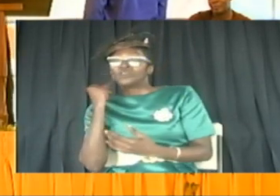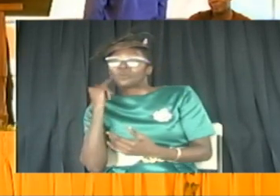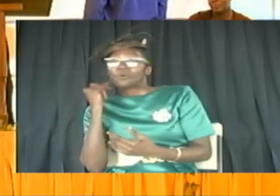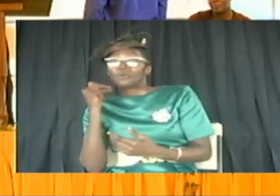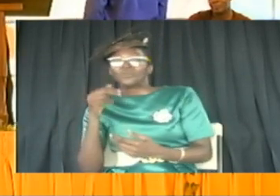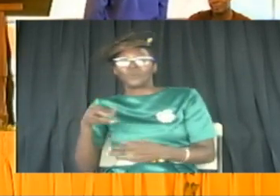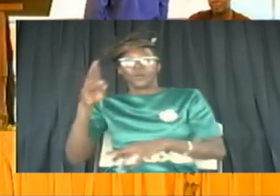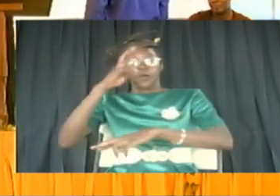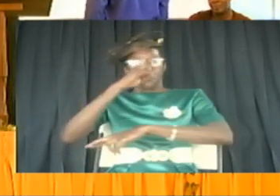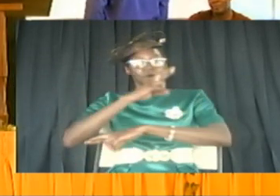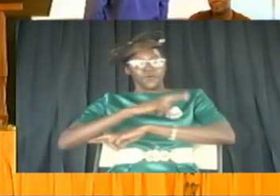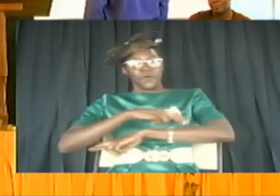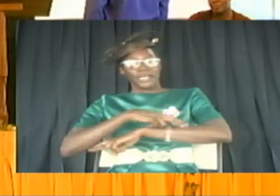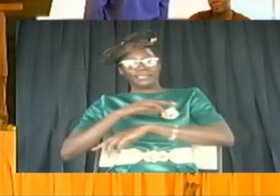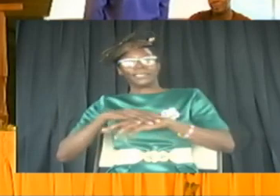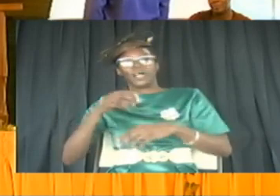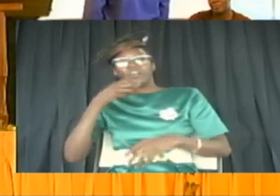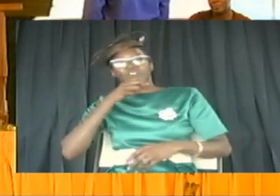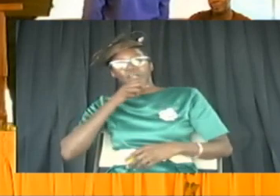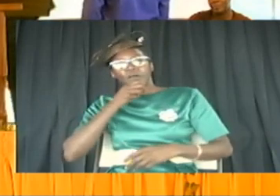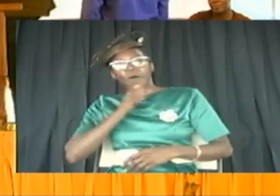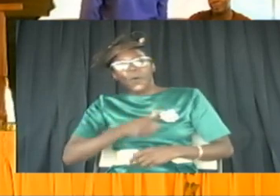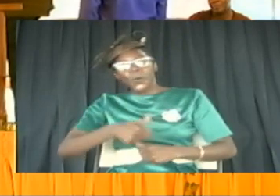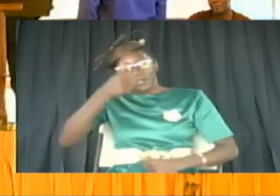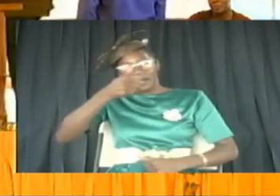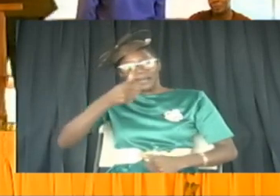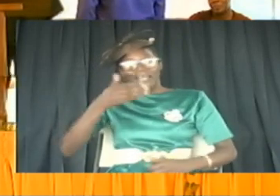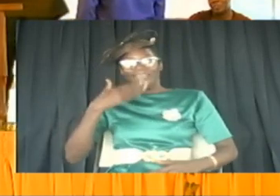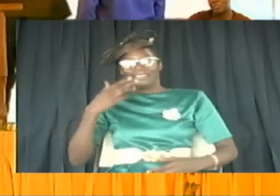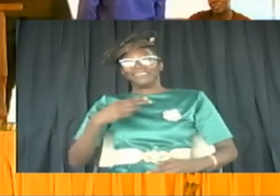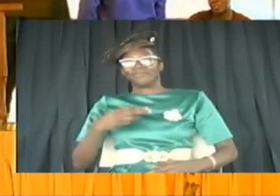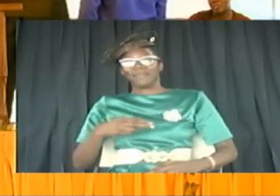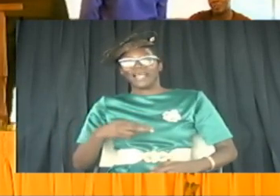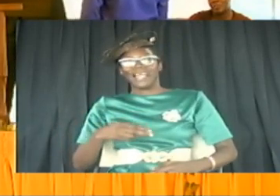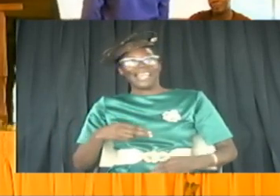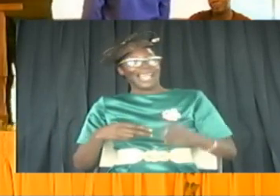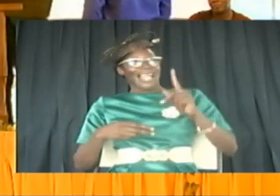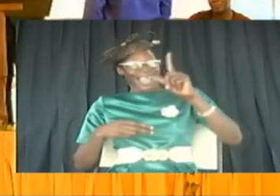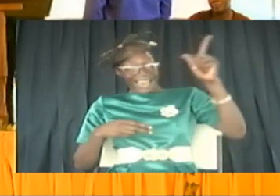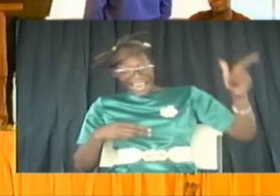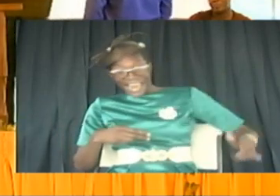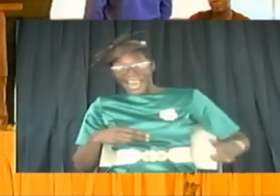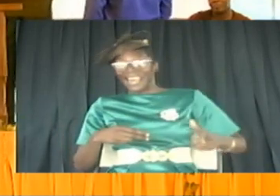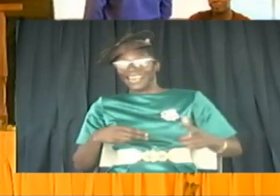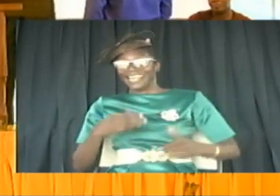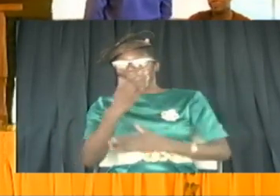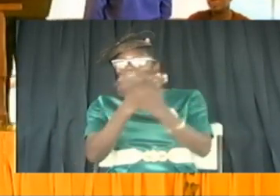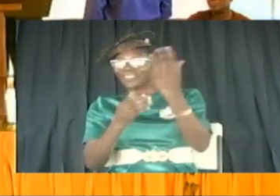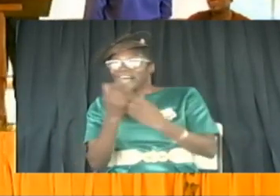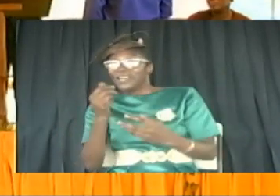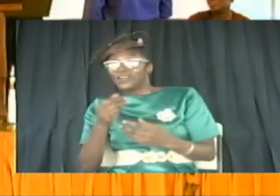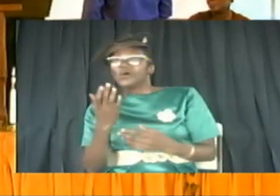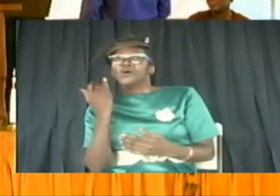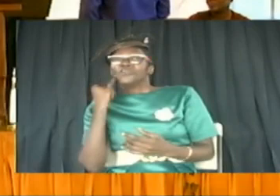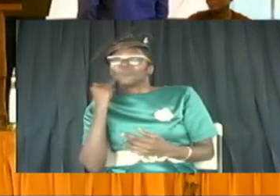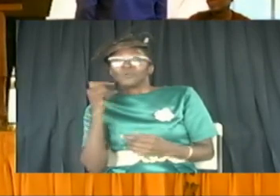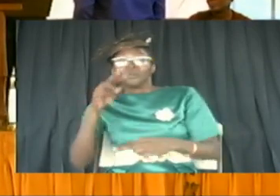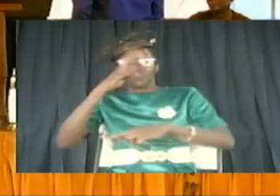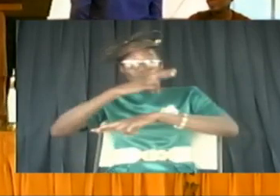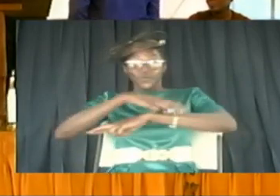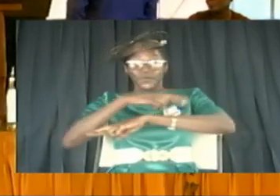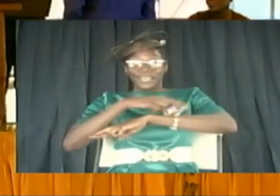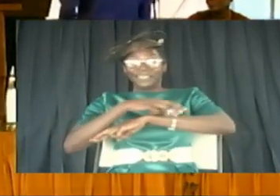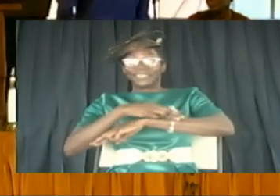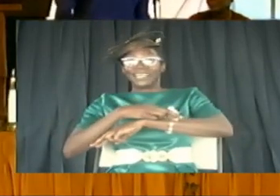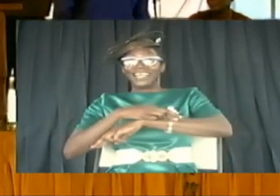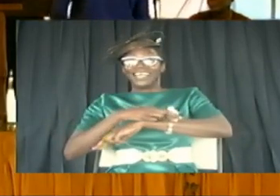older. This is my left hand. It is supposed to rest on the younger. And Joseph placed